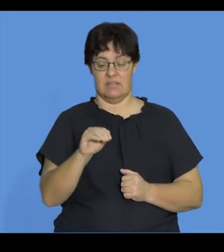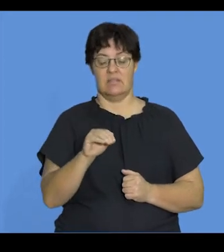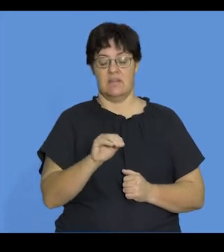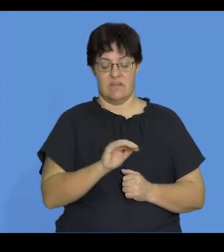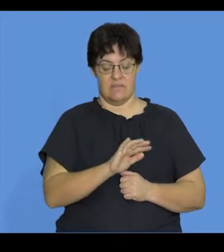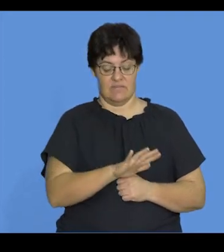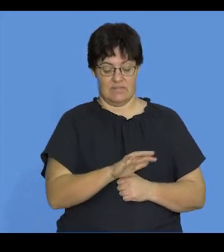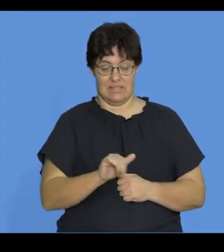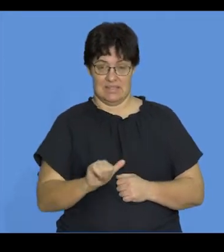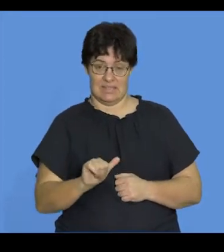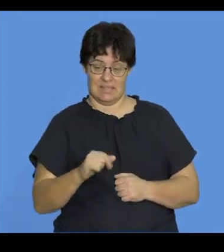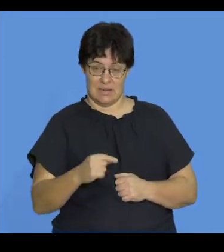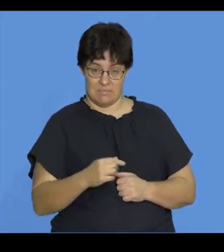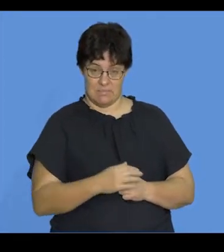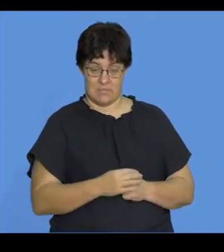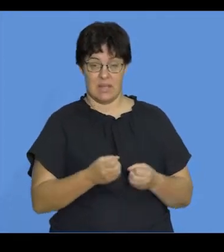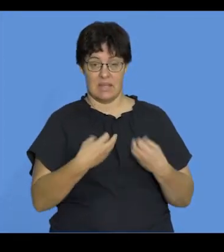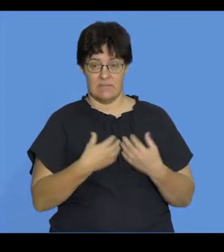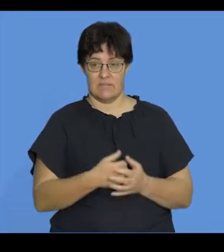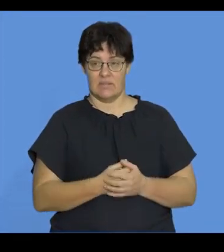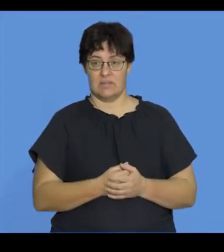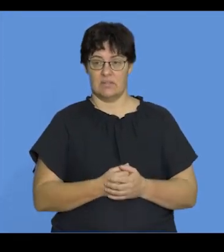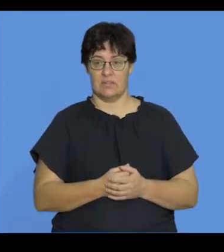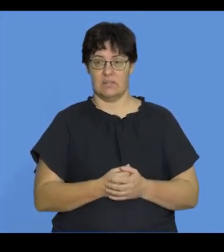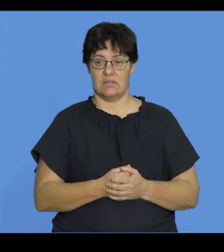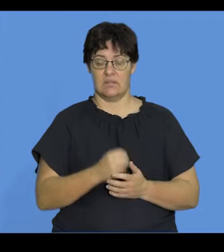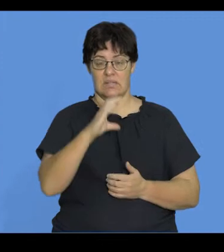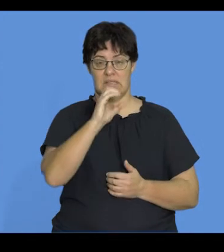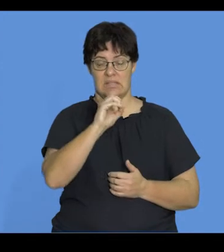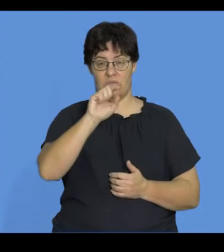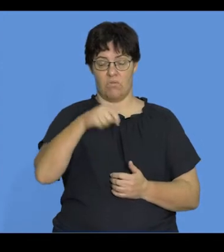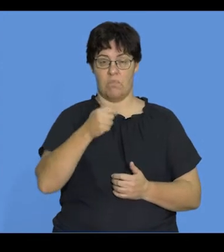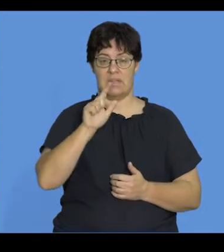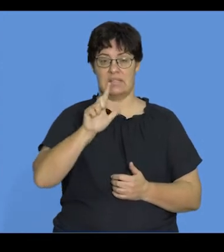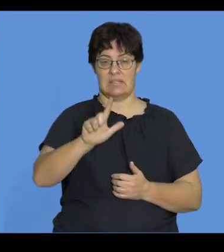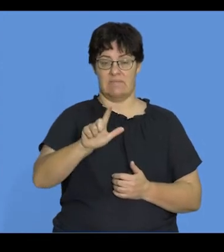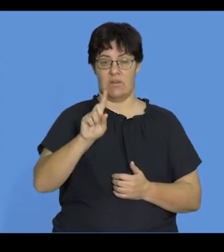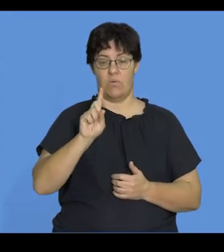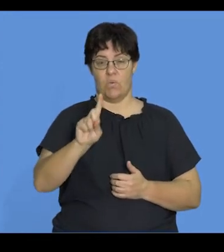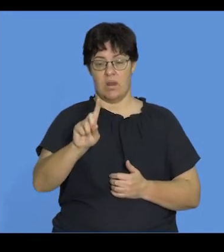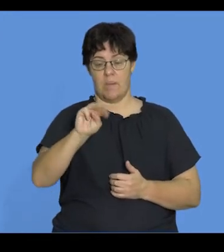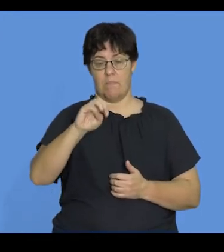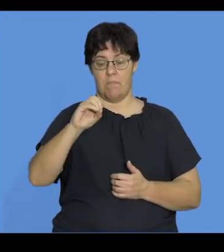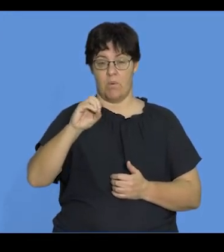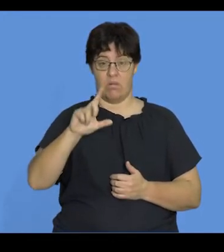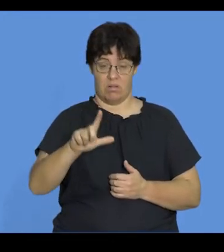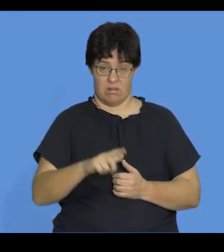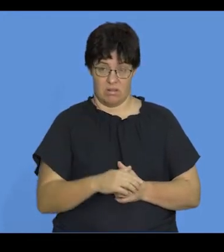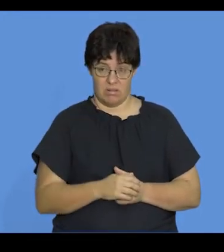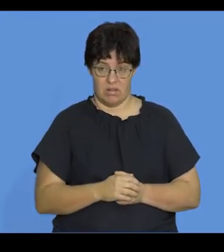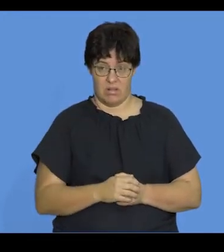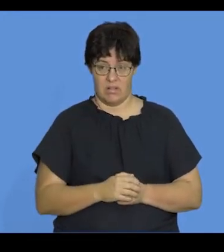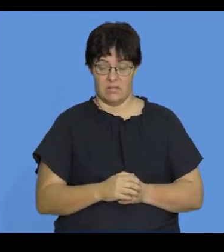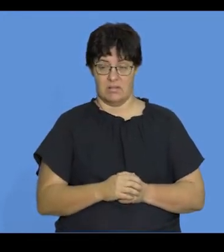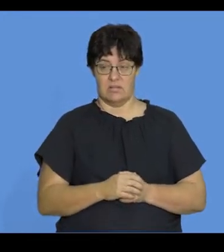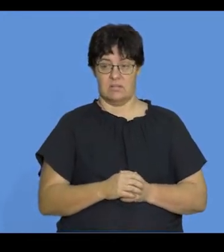56 grams per mole. That gives us, as a decimal fraction, 0.71 moles, okay? So